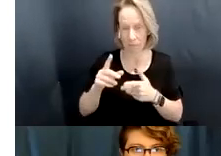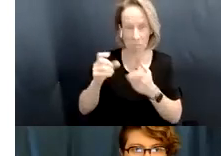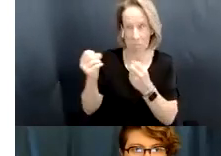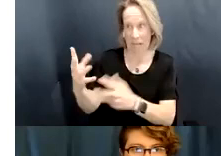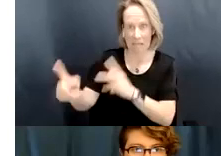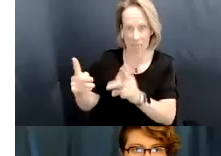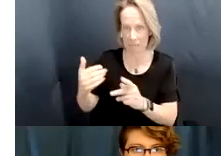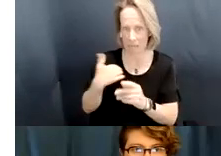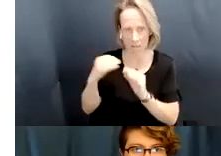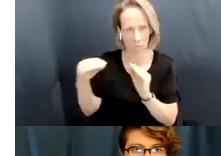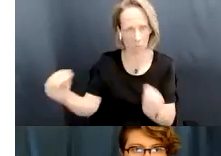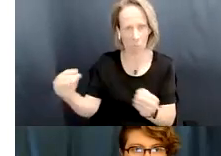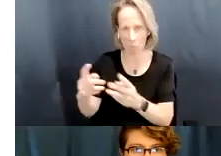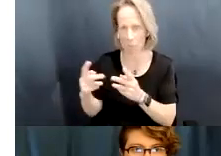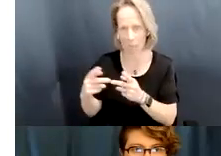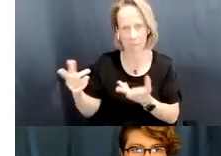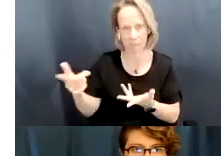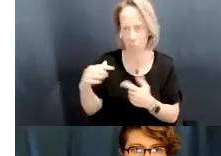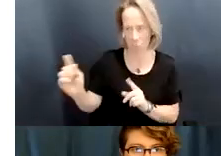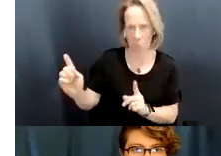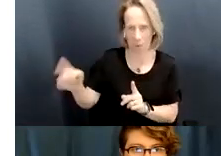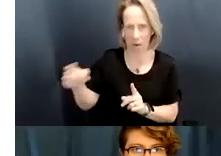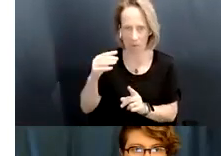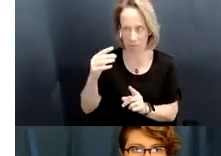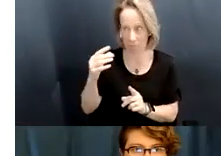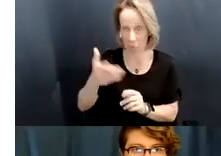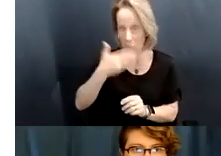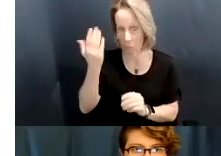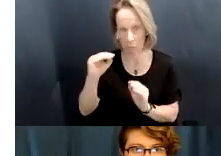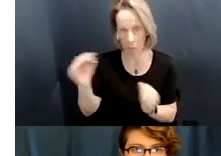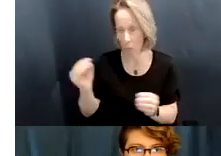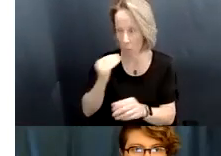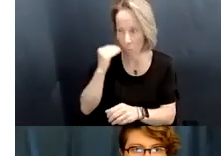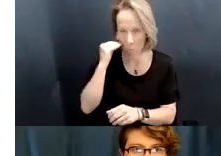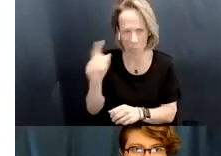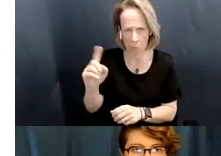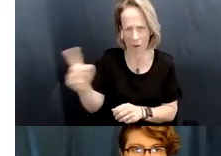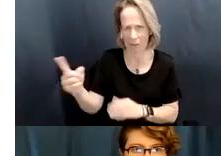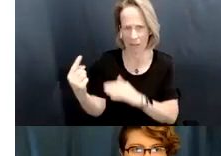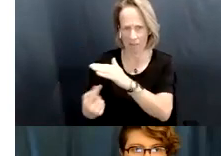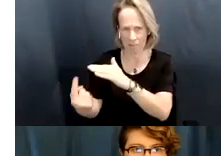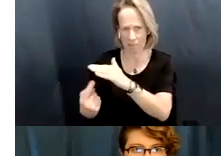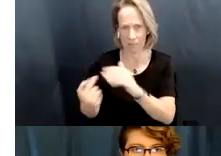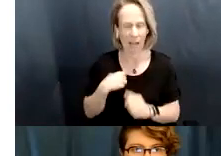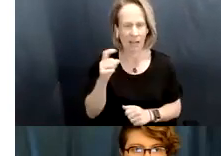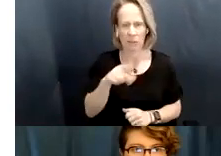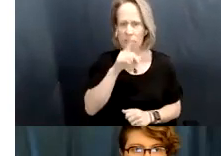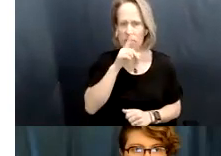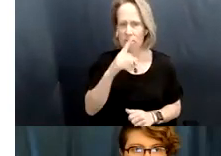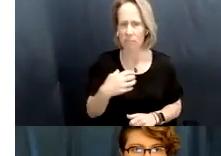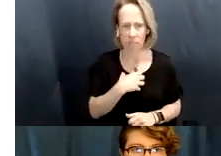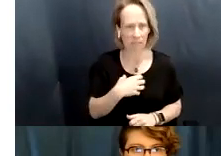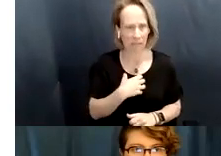people, where did they quarantine? What, you know, I shouldn't even be bored. I shouldn't even complain because